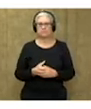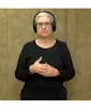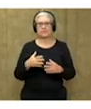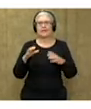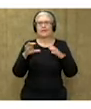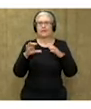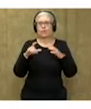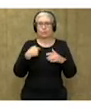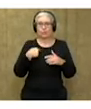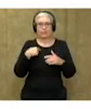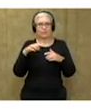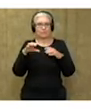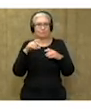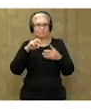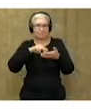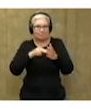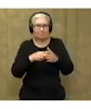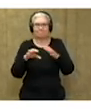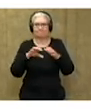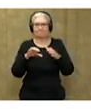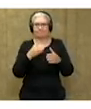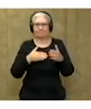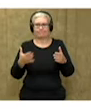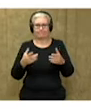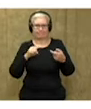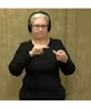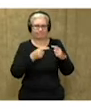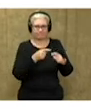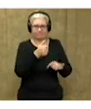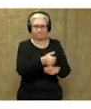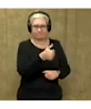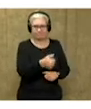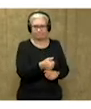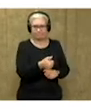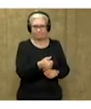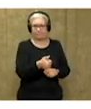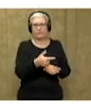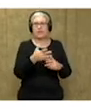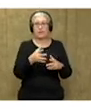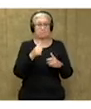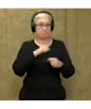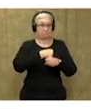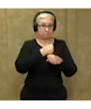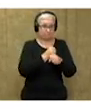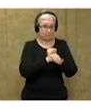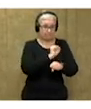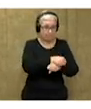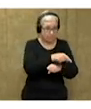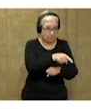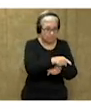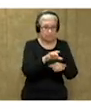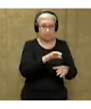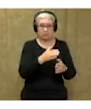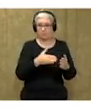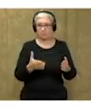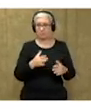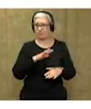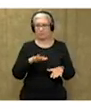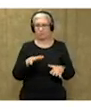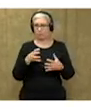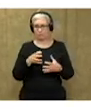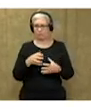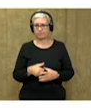Intentionally doing something to hurt another person, to make them do something they do not want to do. And of course, when